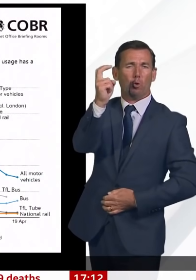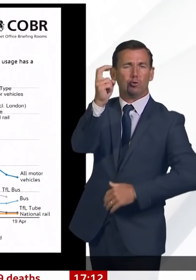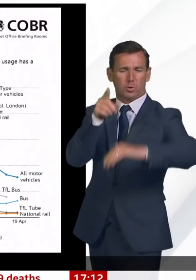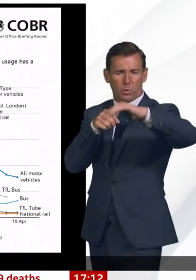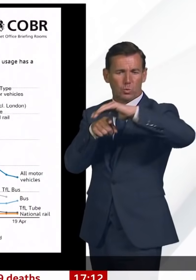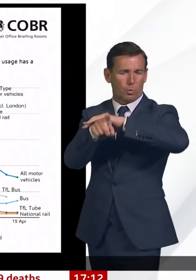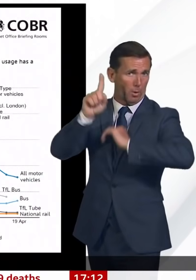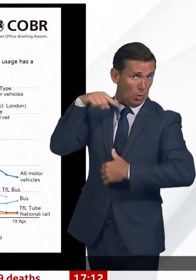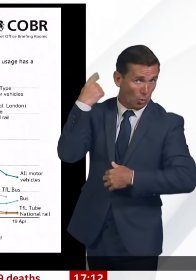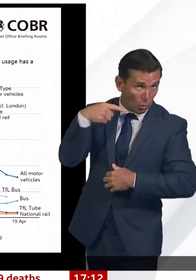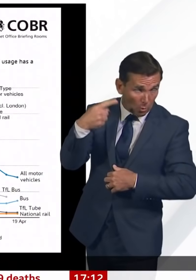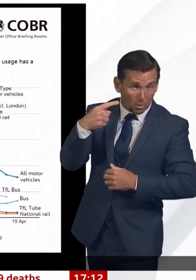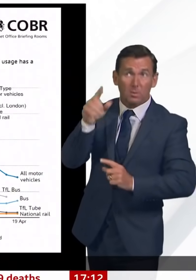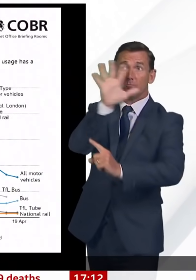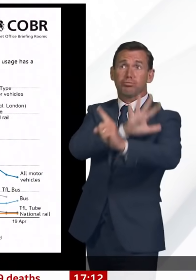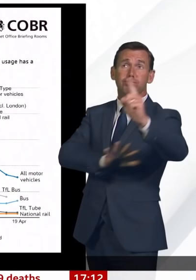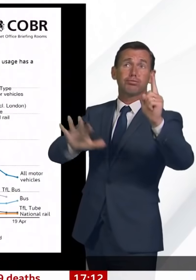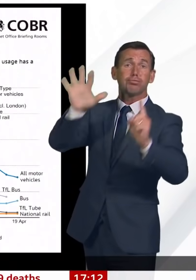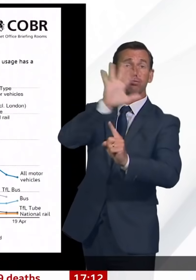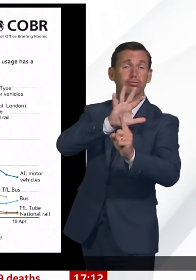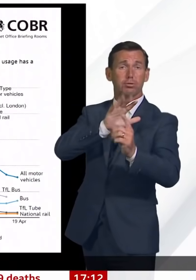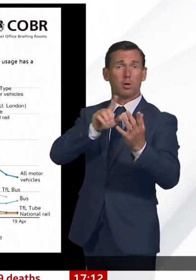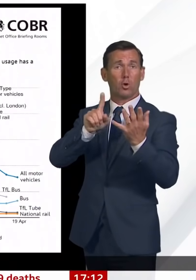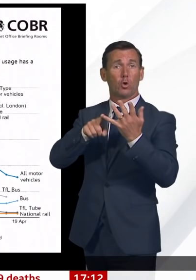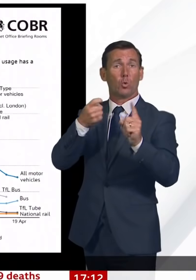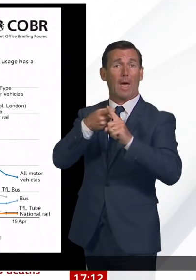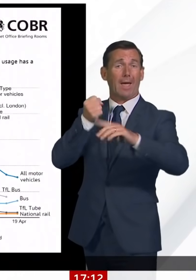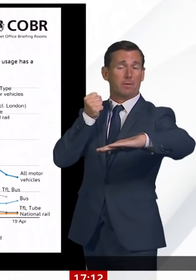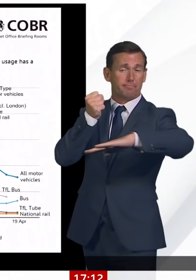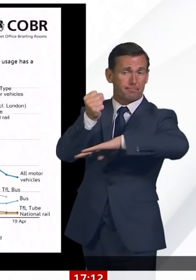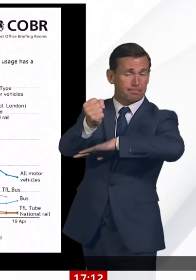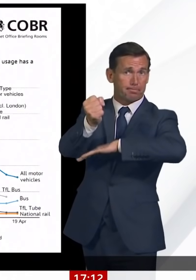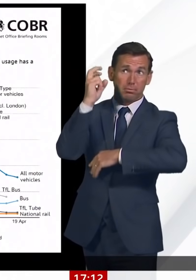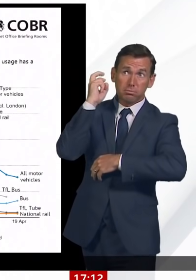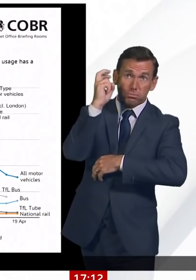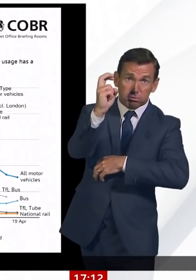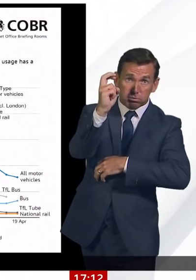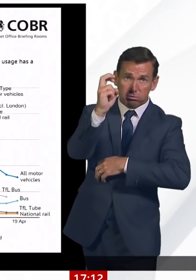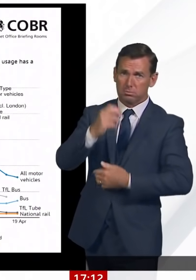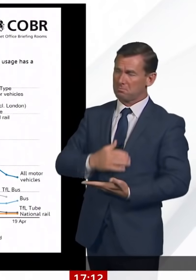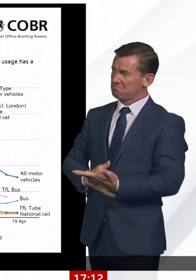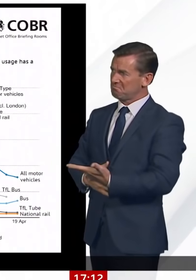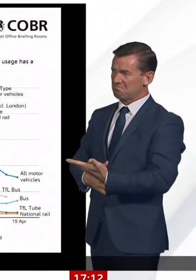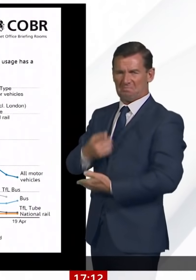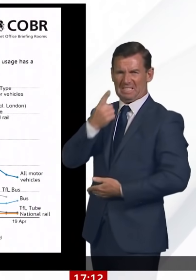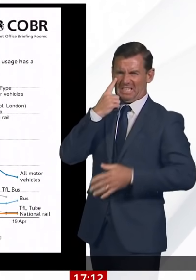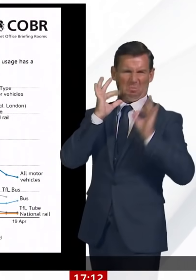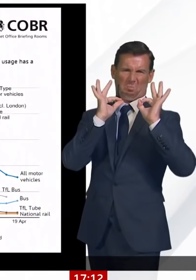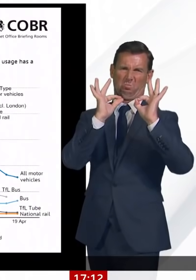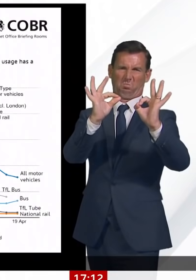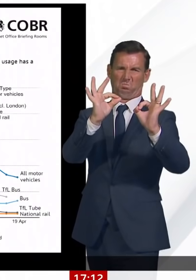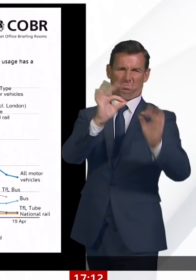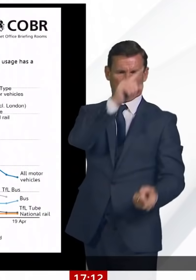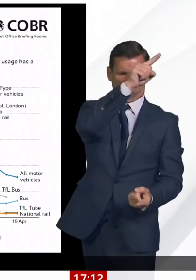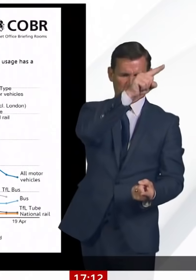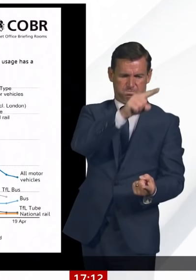and national rail in the whole of the UK. And you can see a very clear prolongation